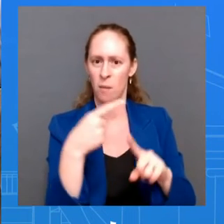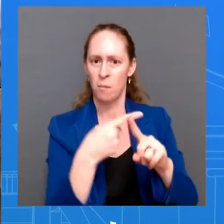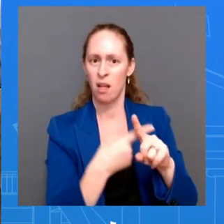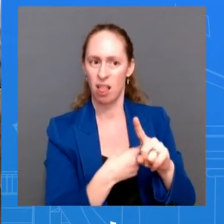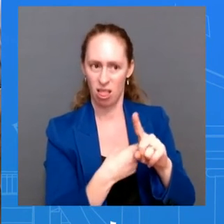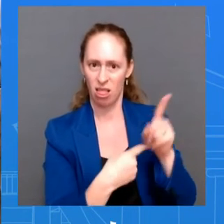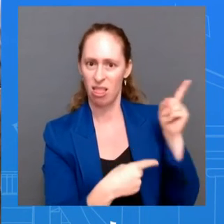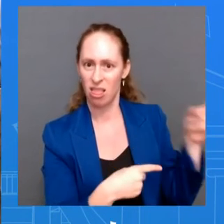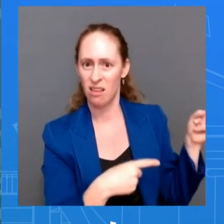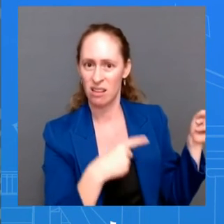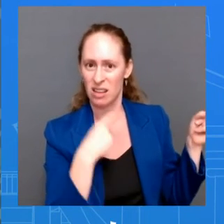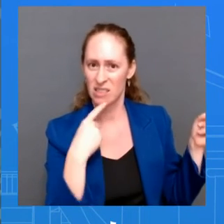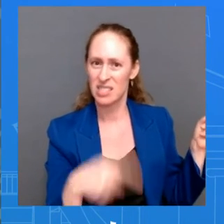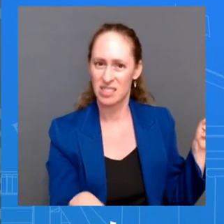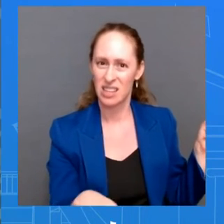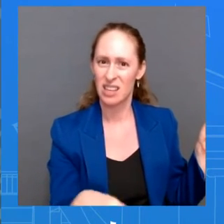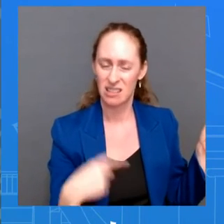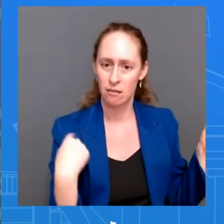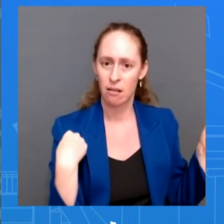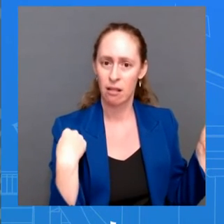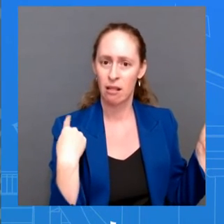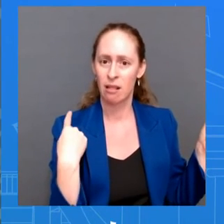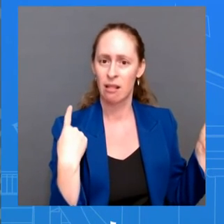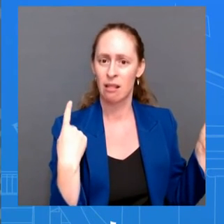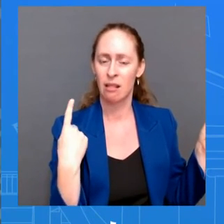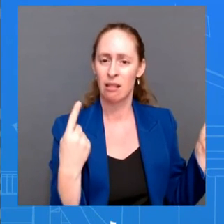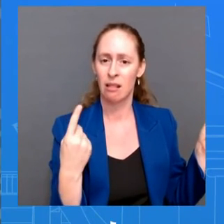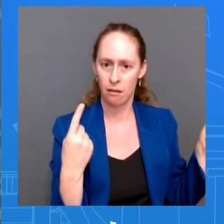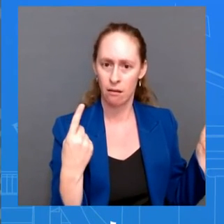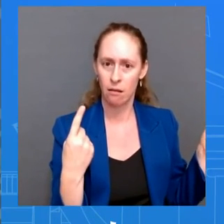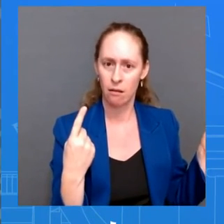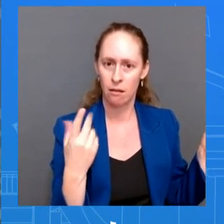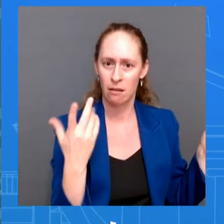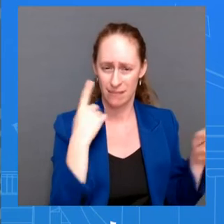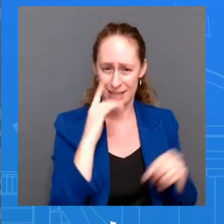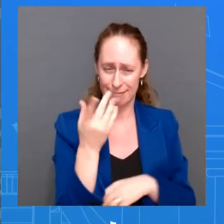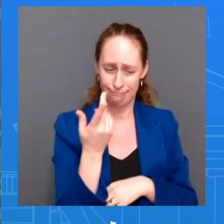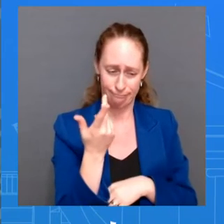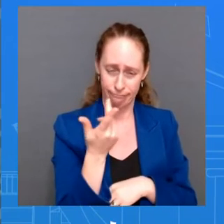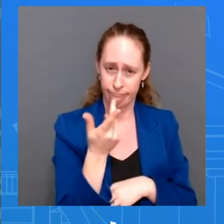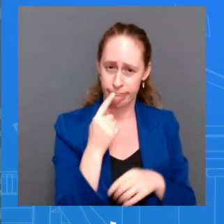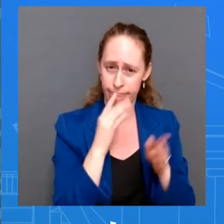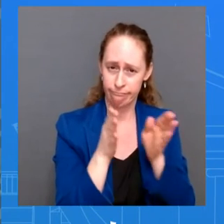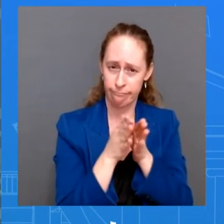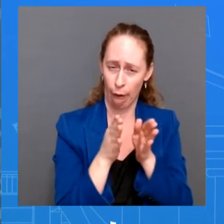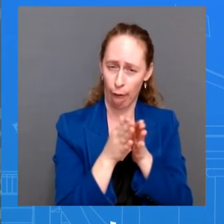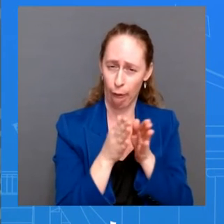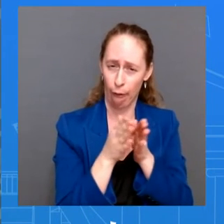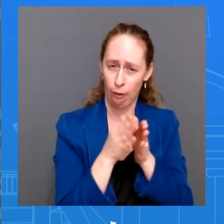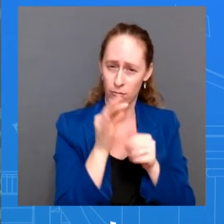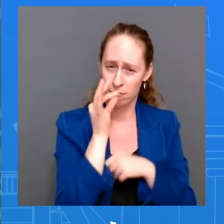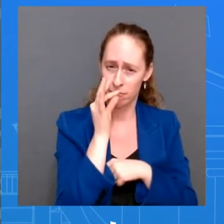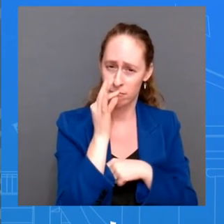Paul Whelan? No, we've gotten that question before. And, you know, as we have said,